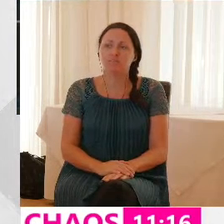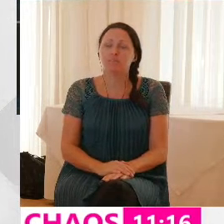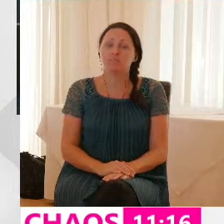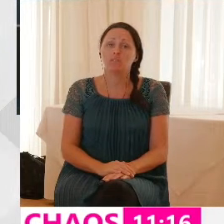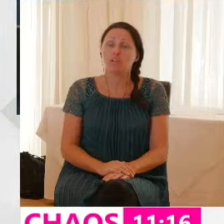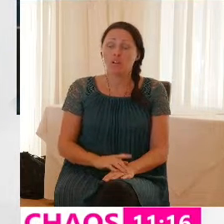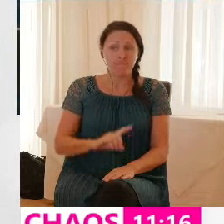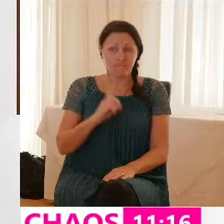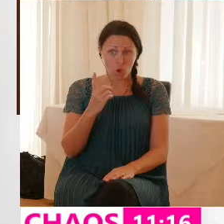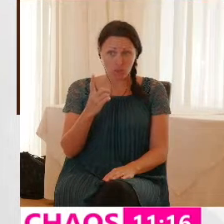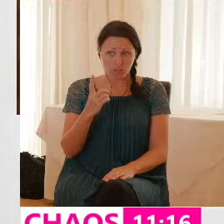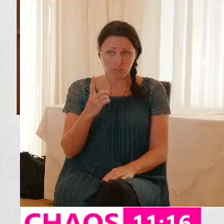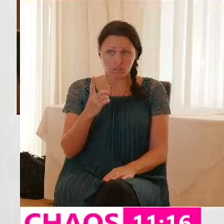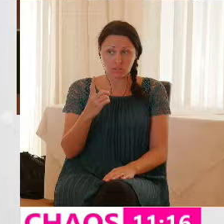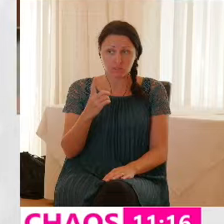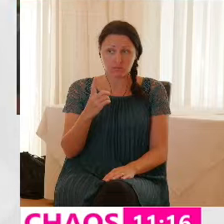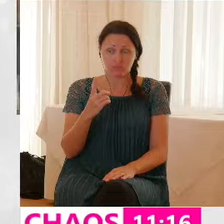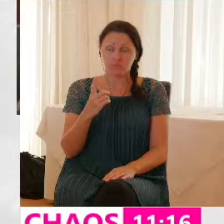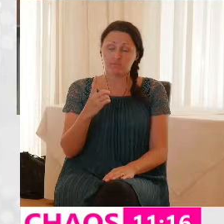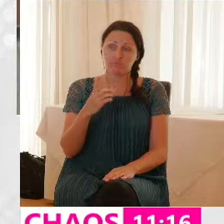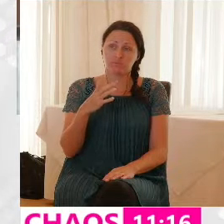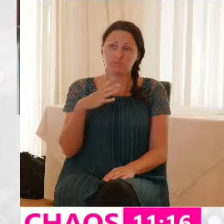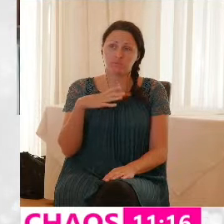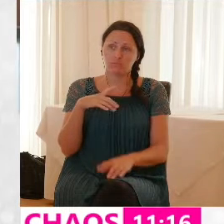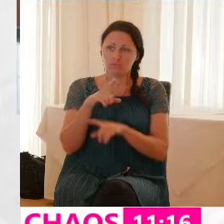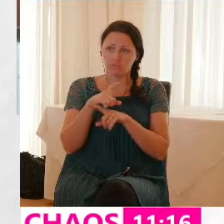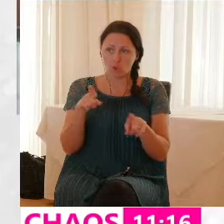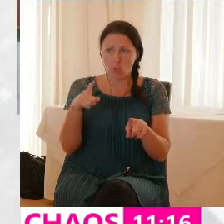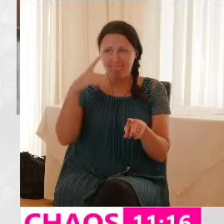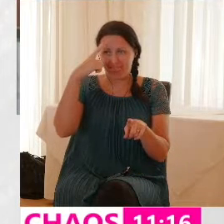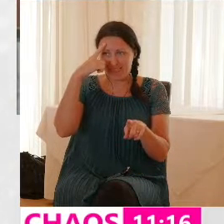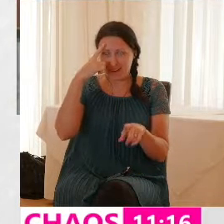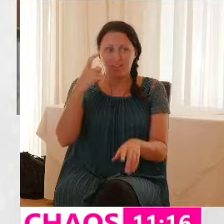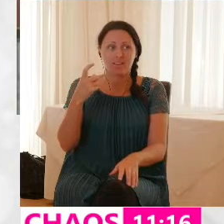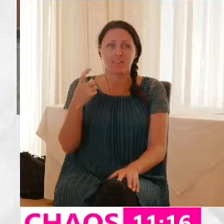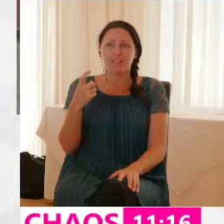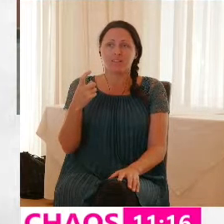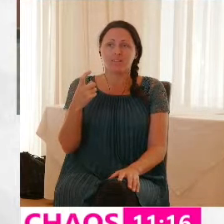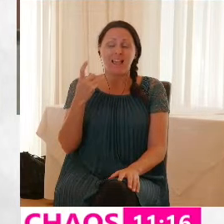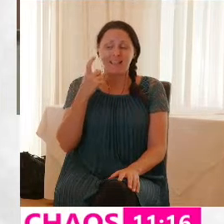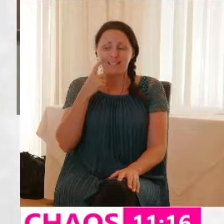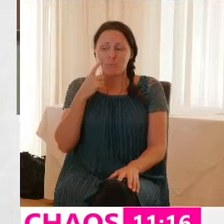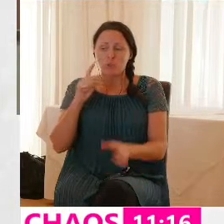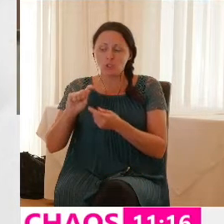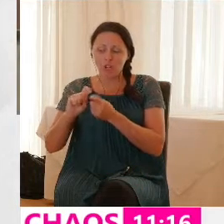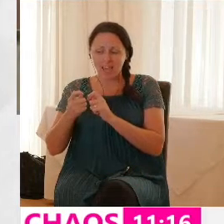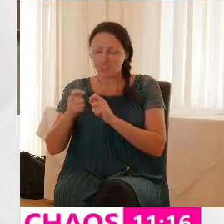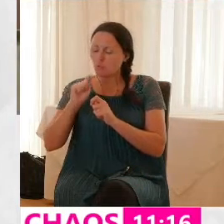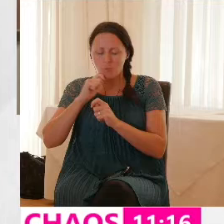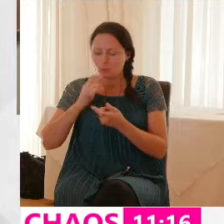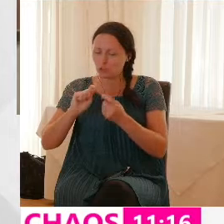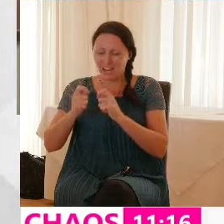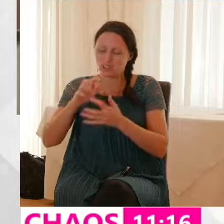that don't think that a simple change here would change the complexity. No. We